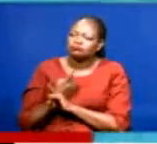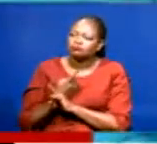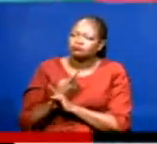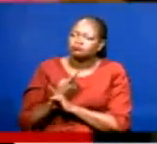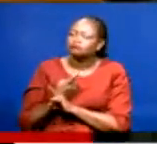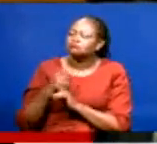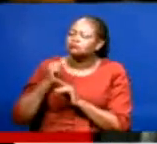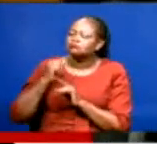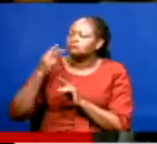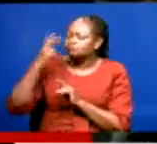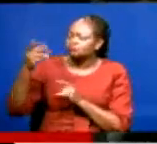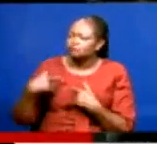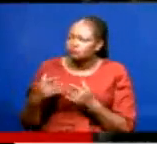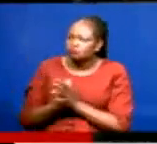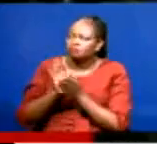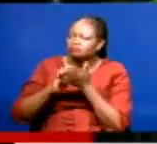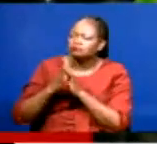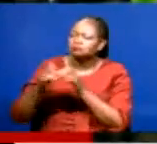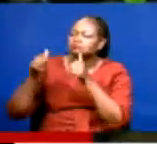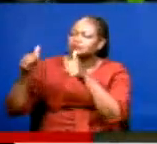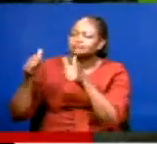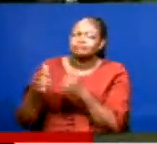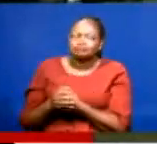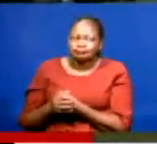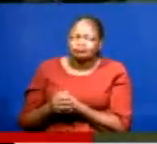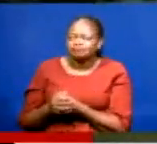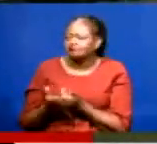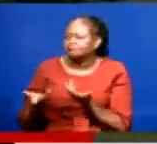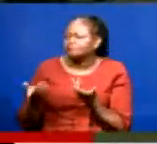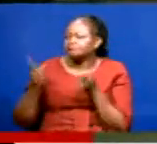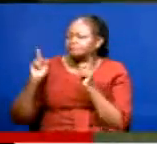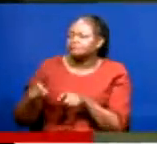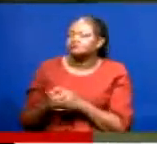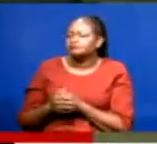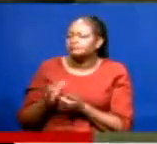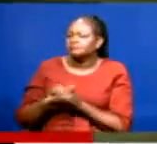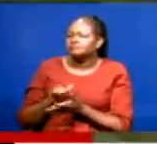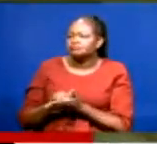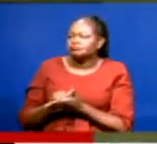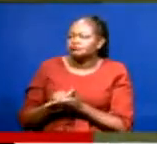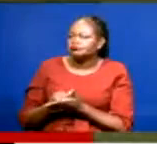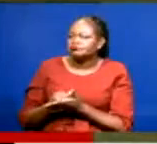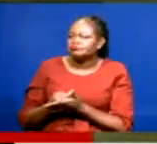and we can become who we wish to become. It doesn't have to be that.